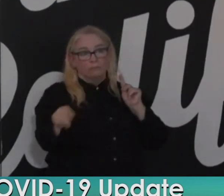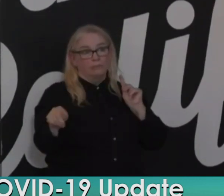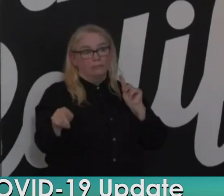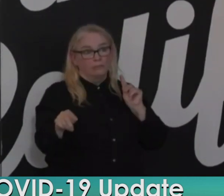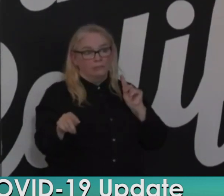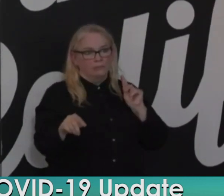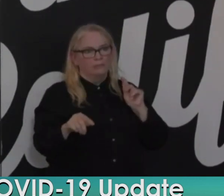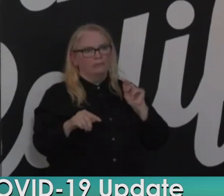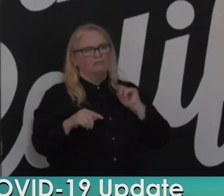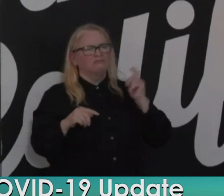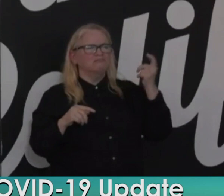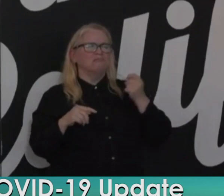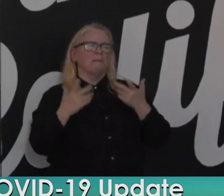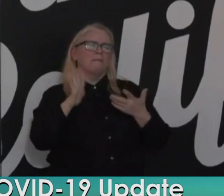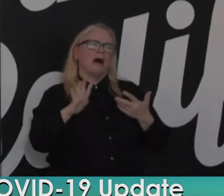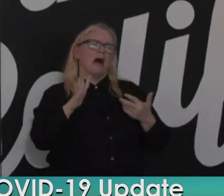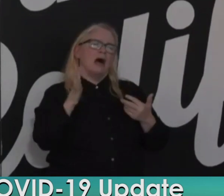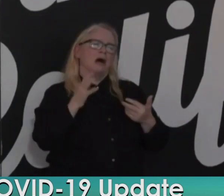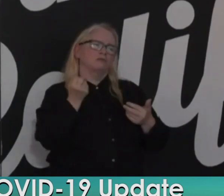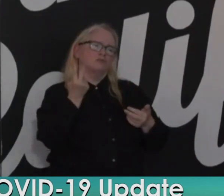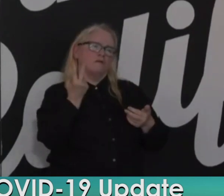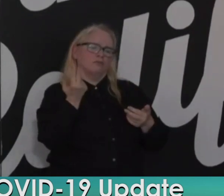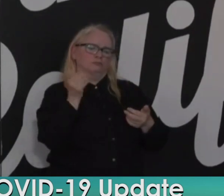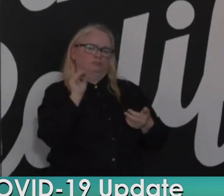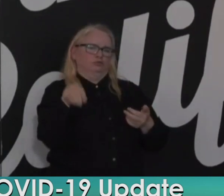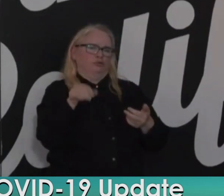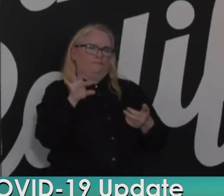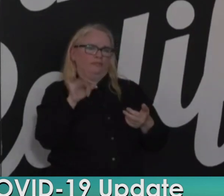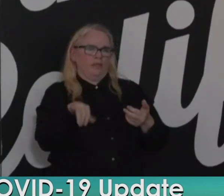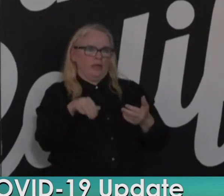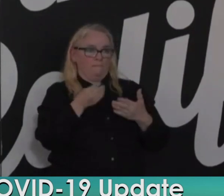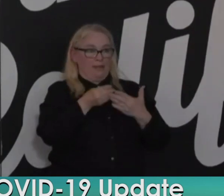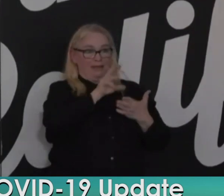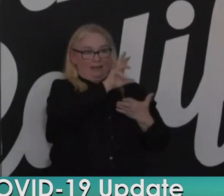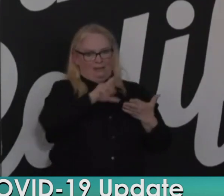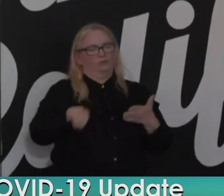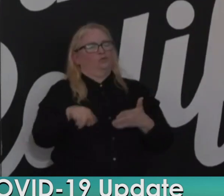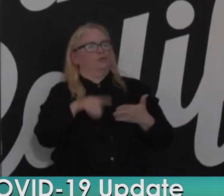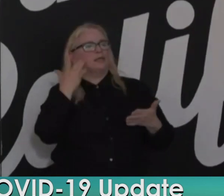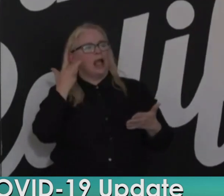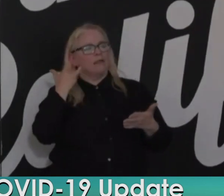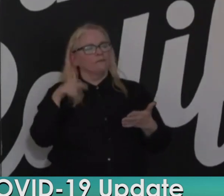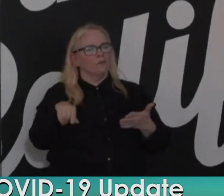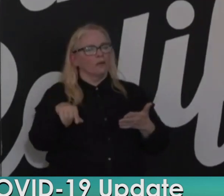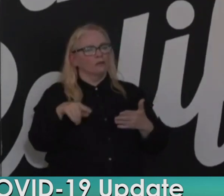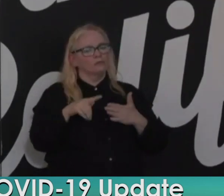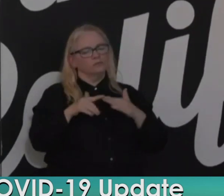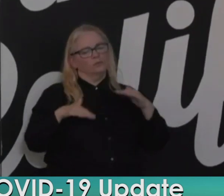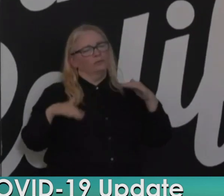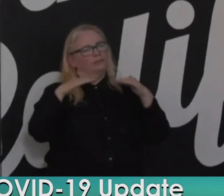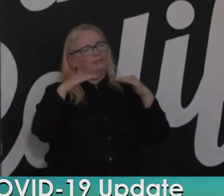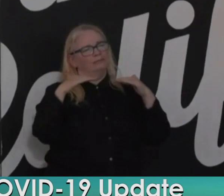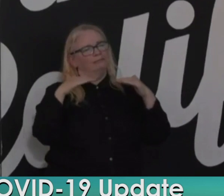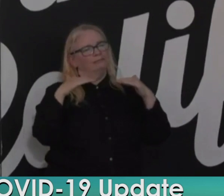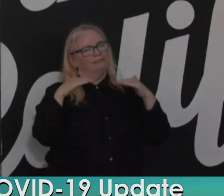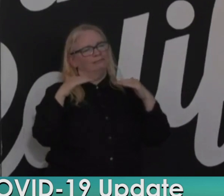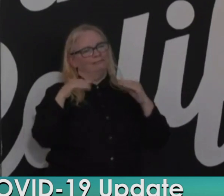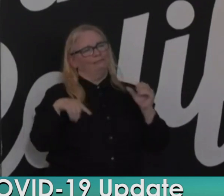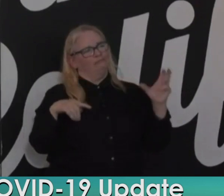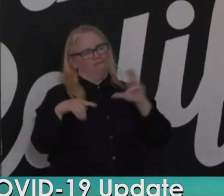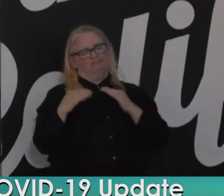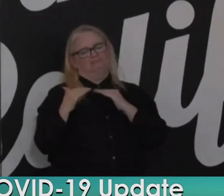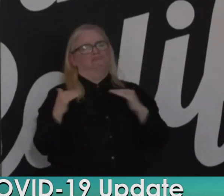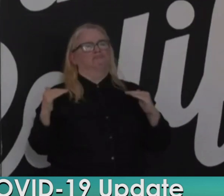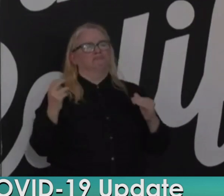12.9%, roughly 13% of all of the money coming into the state. It's getting closer to where it should be. Again, the good news is